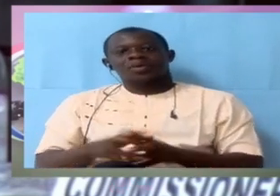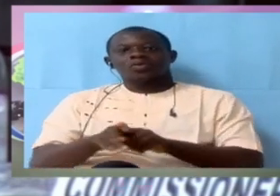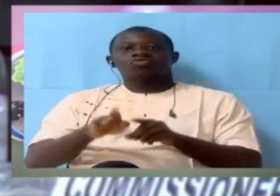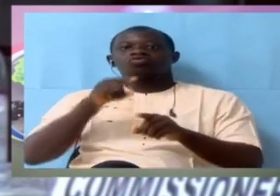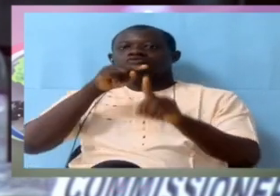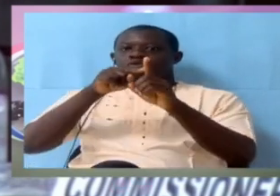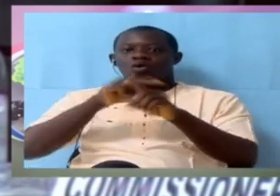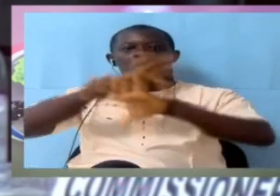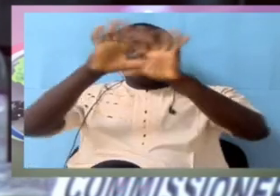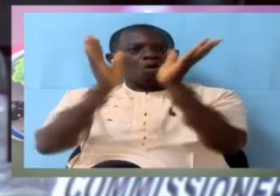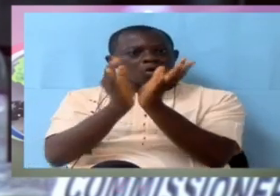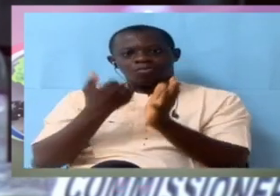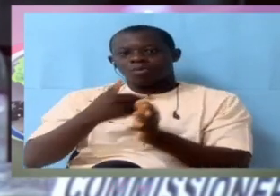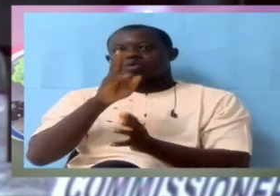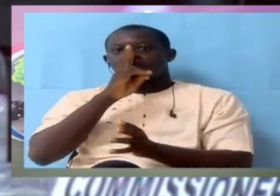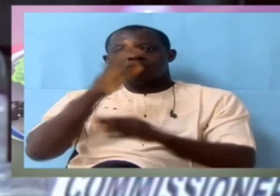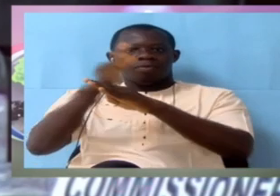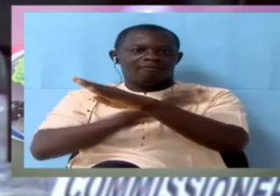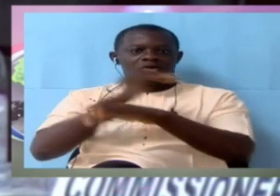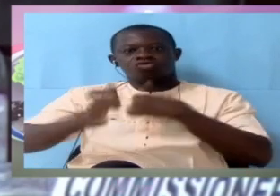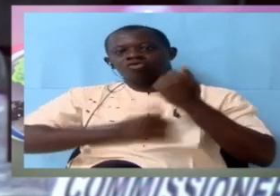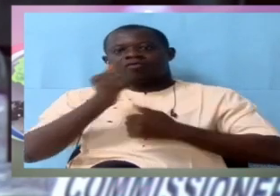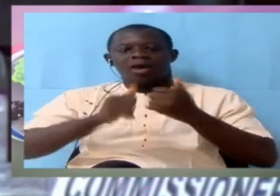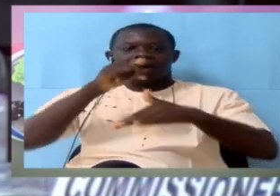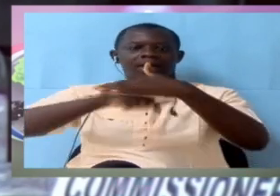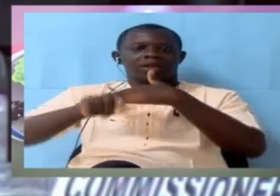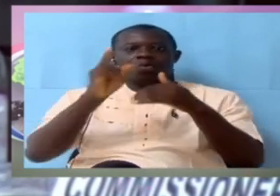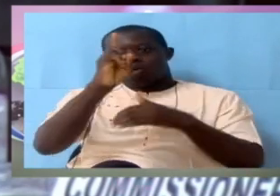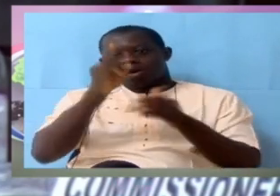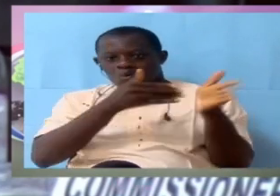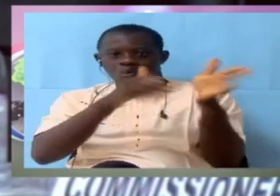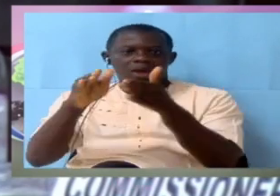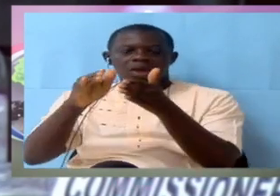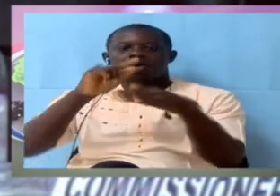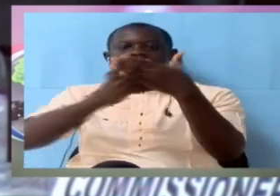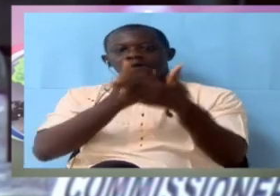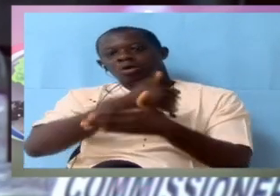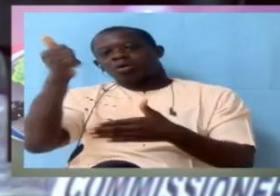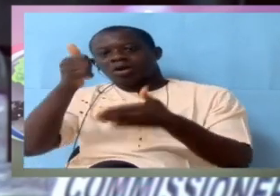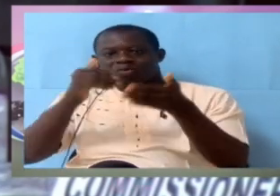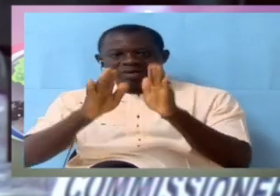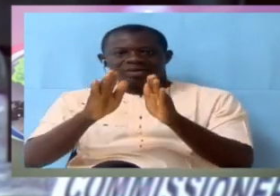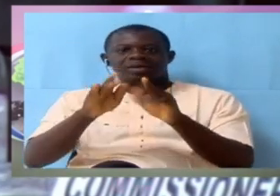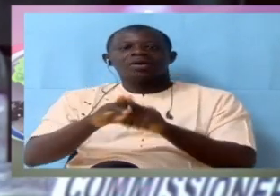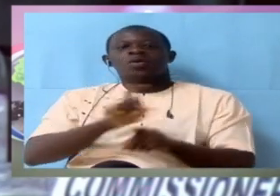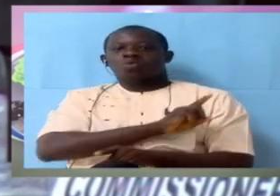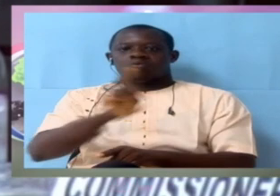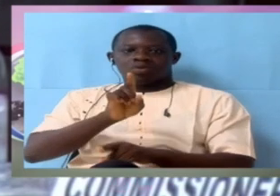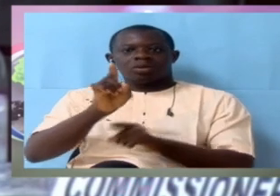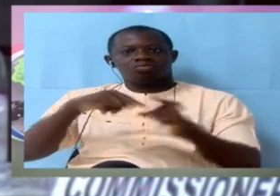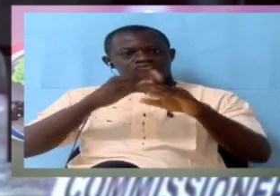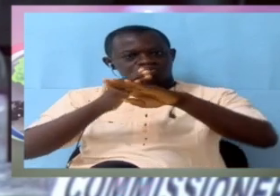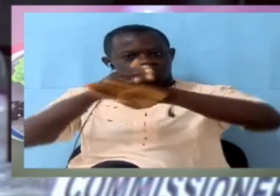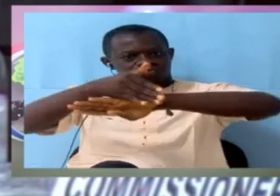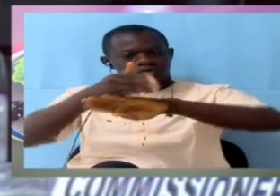all those who have been affected in one way or the other. And we continue to pray for the repose